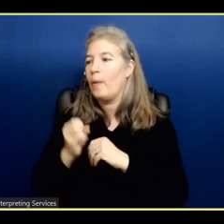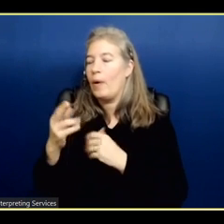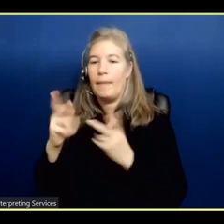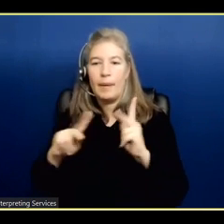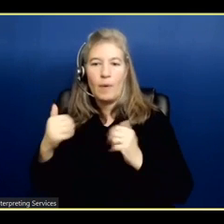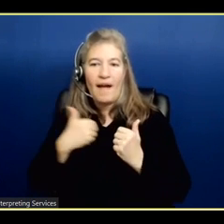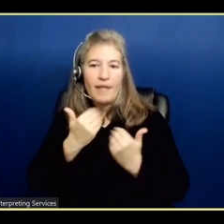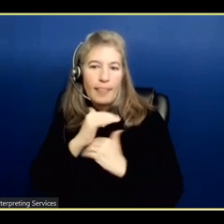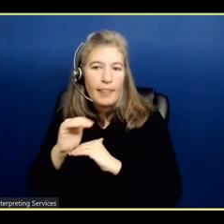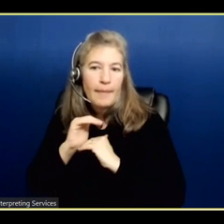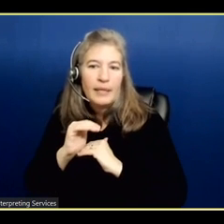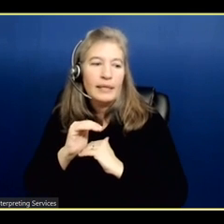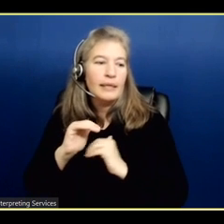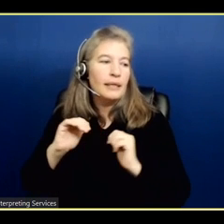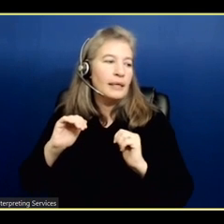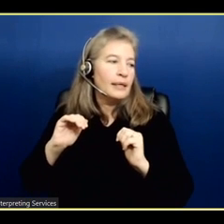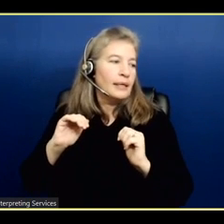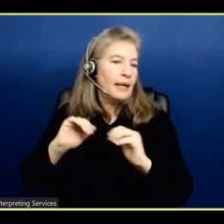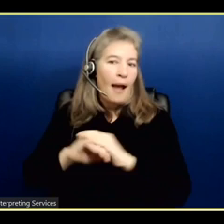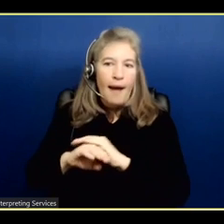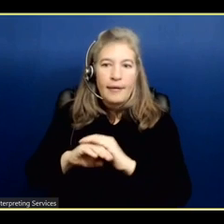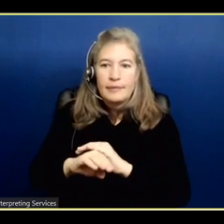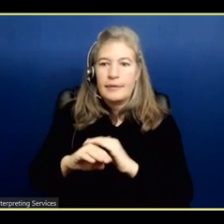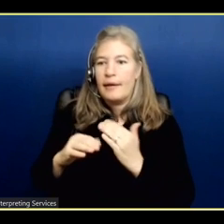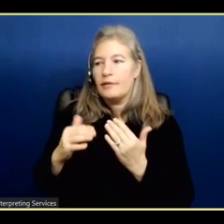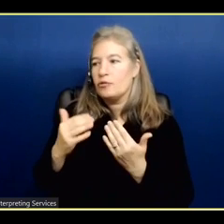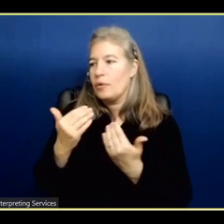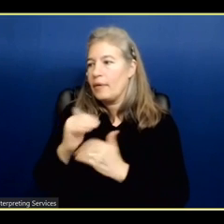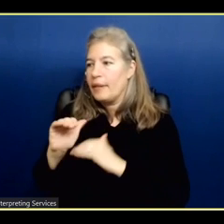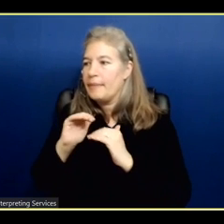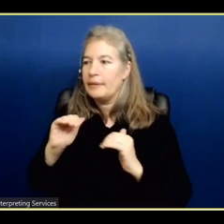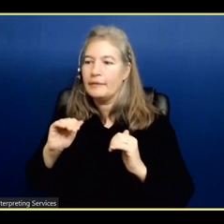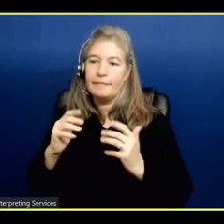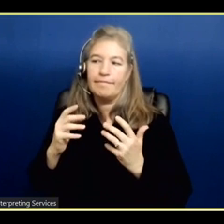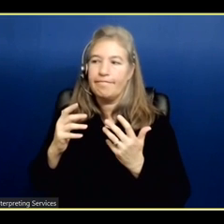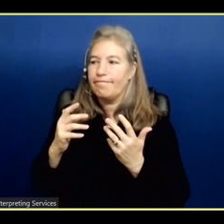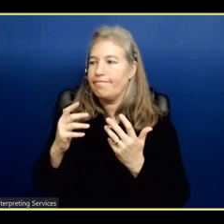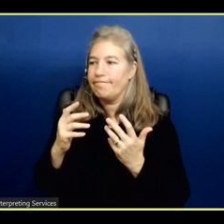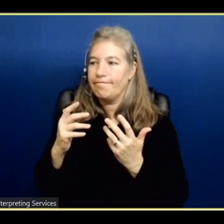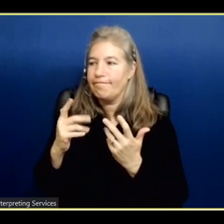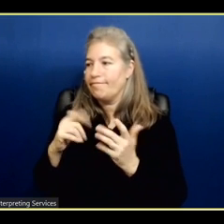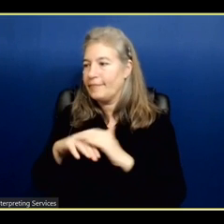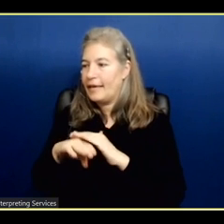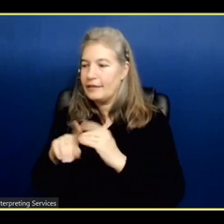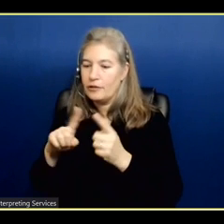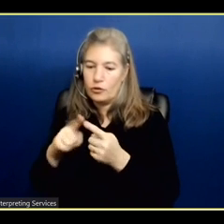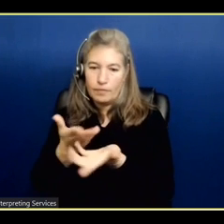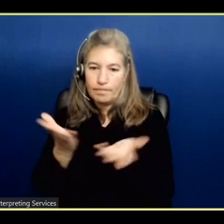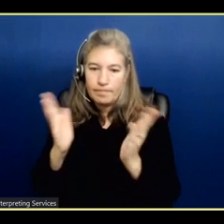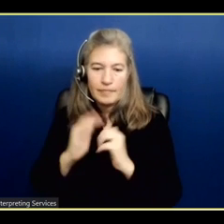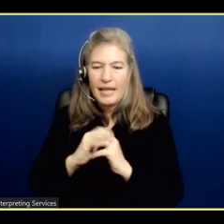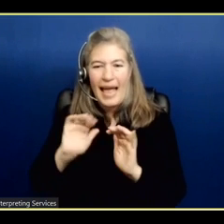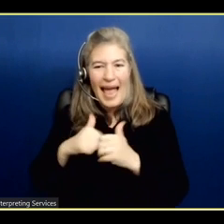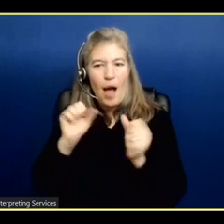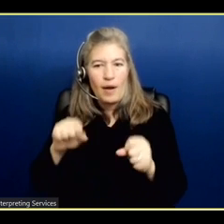community's access to the live arts and artists be limited by access to a performance in person. I'm really grateful to GIA